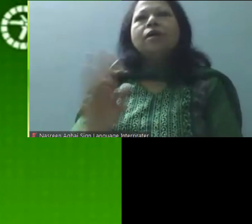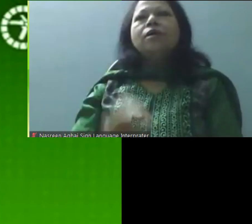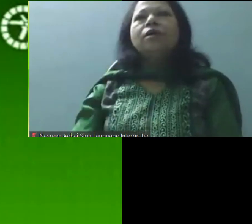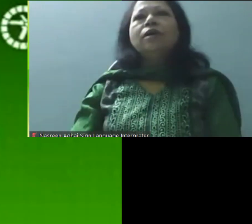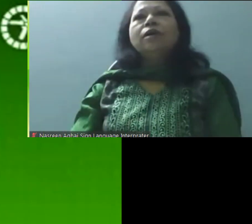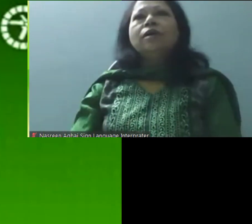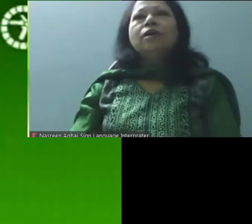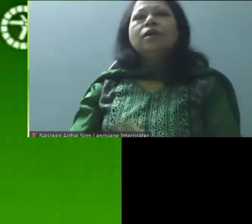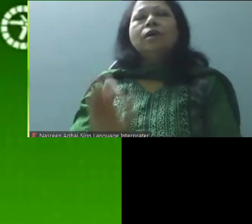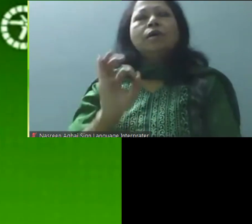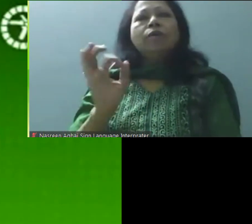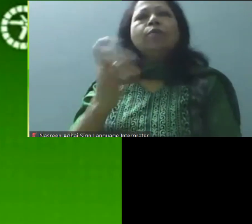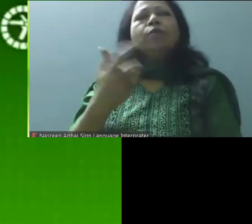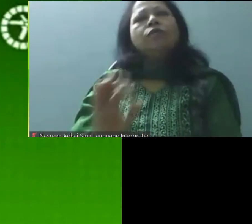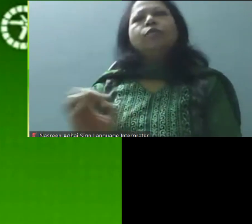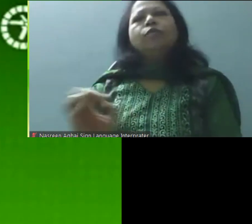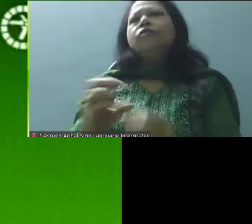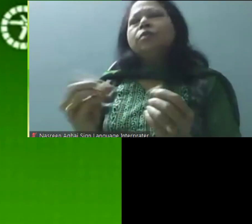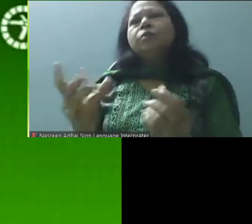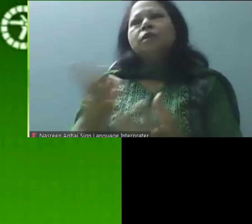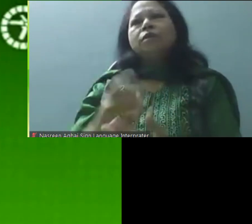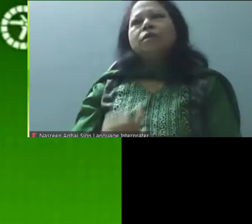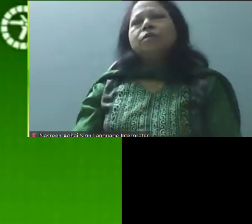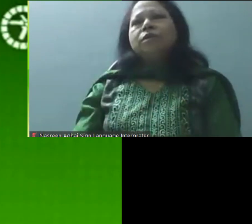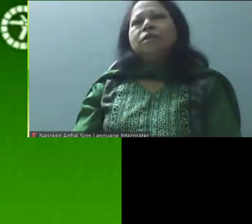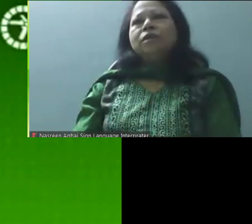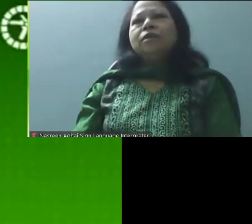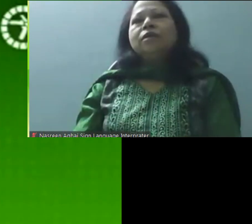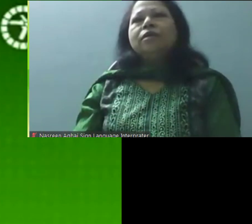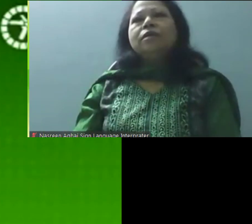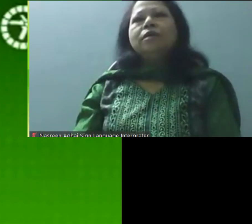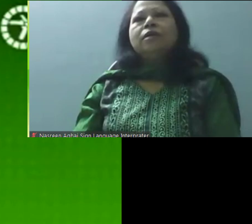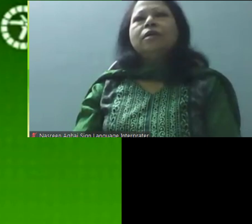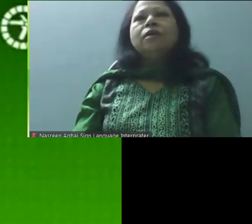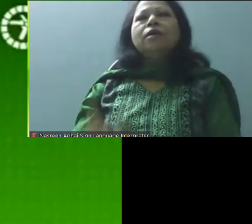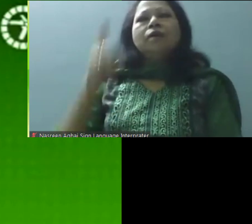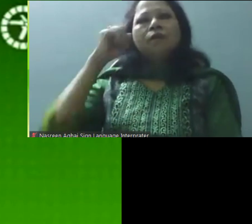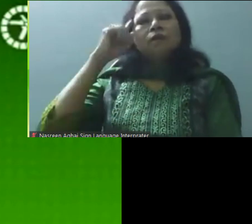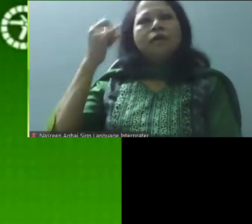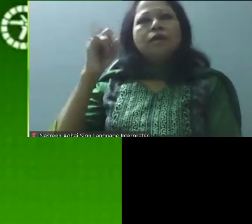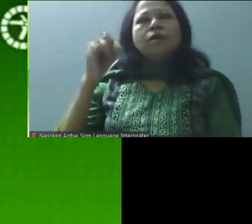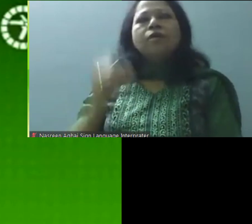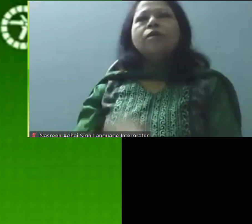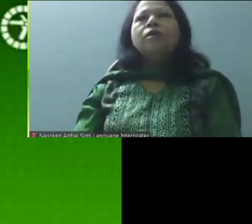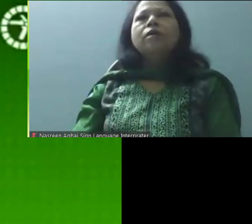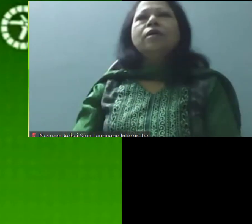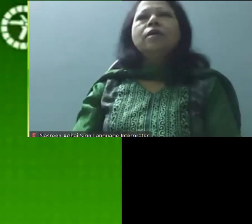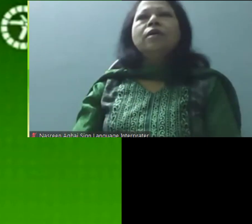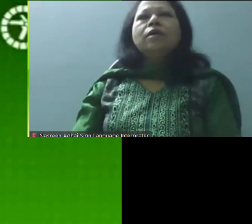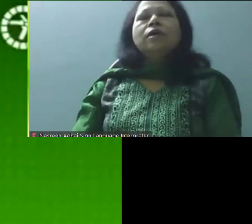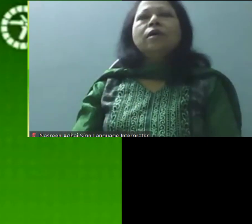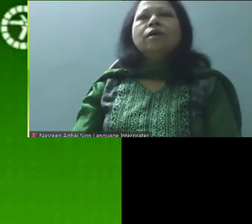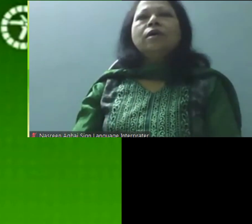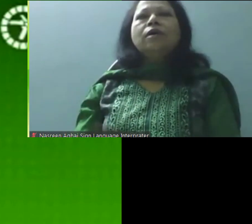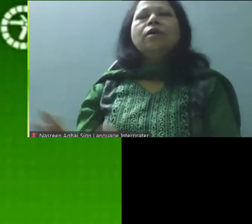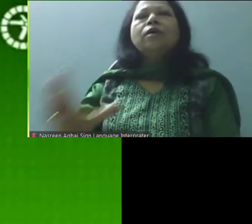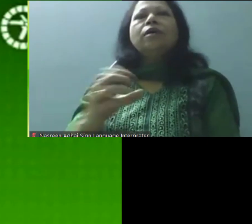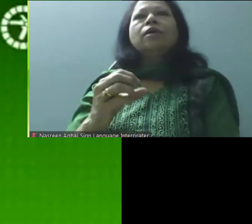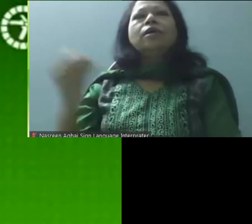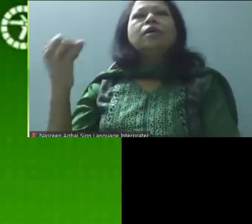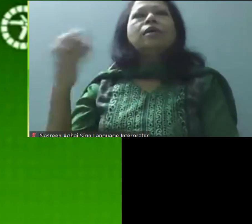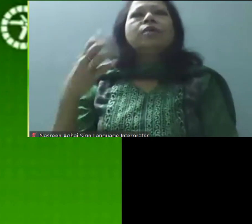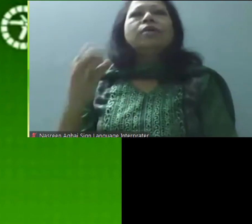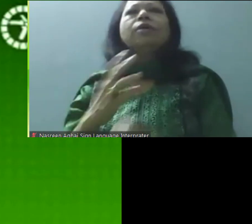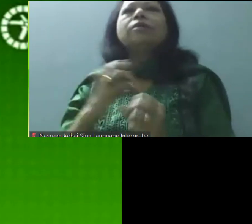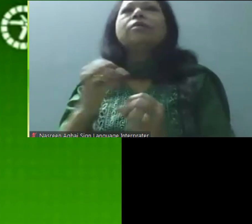some more formal closing comments. I hope that the comments on the chat and in